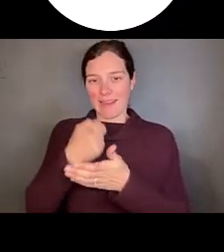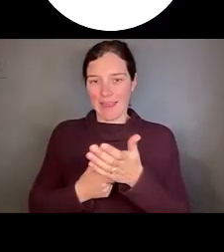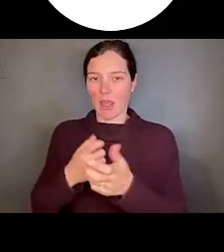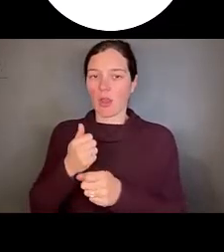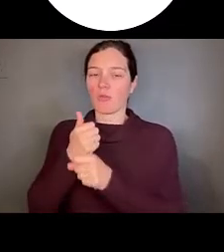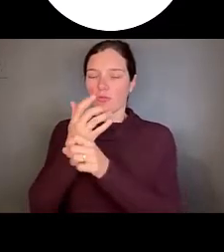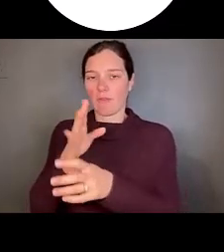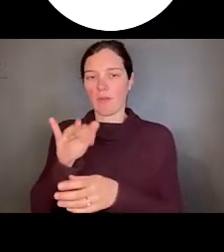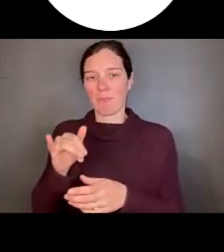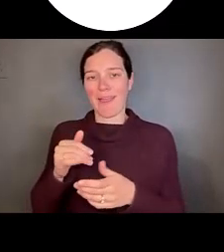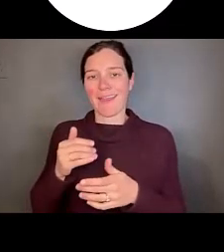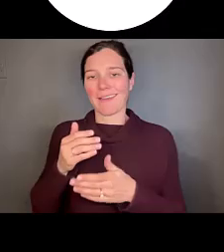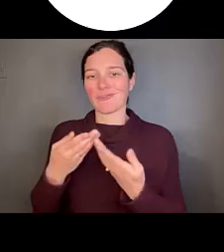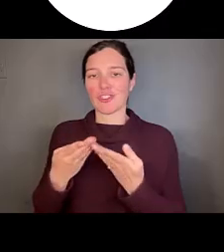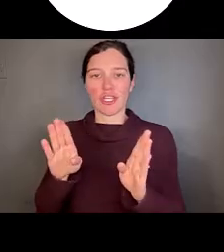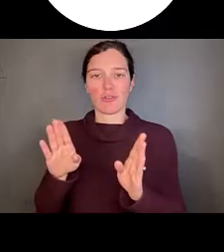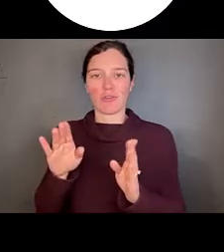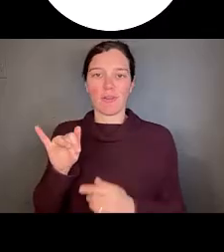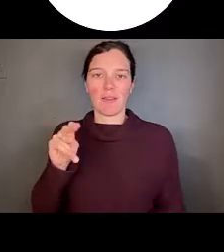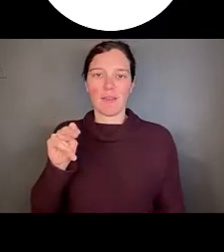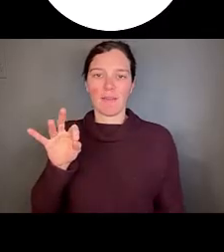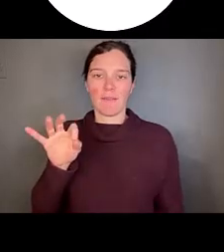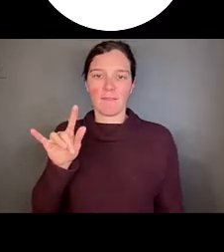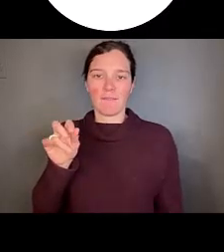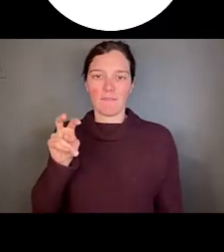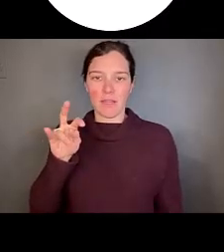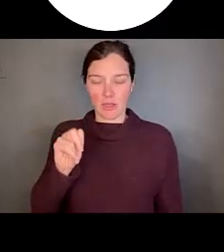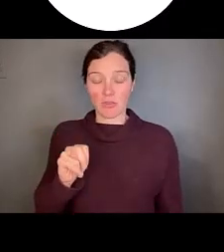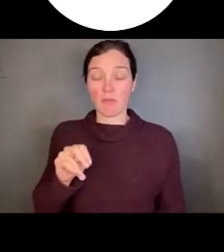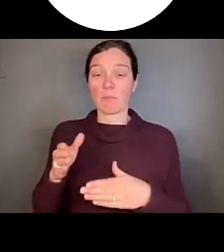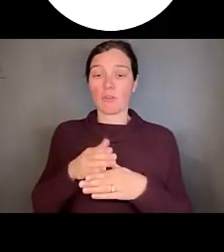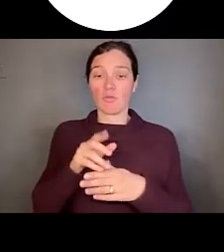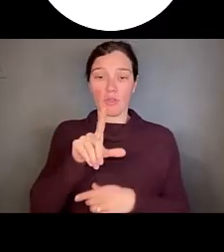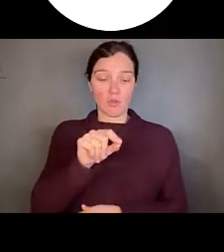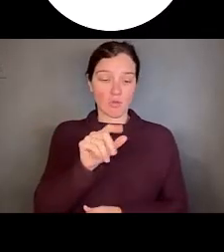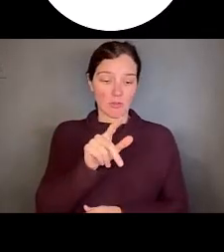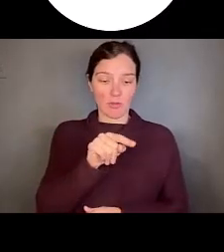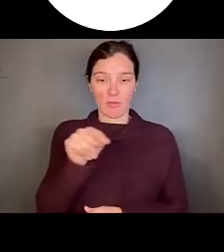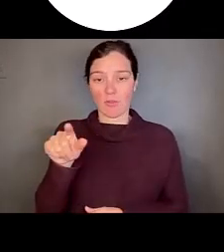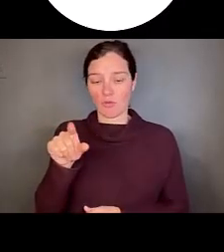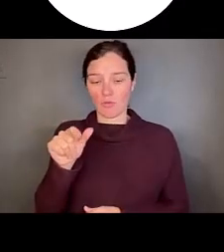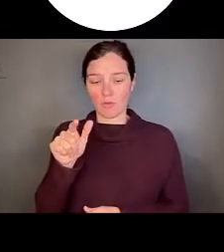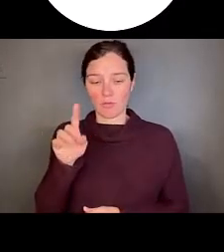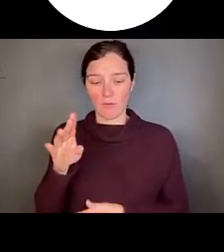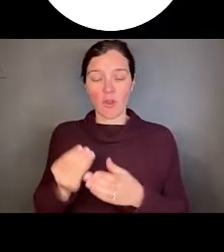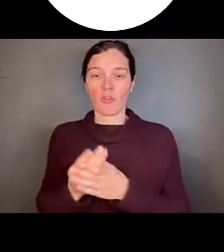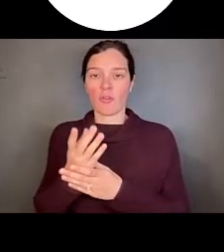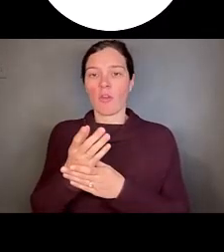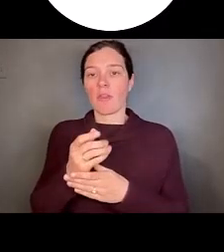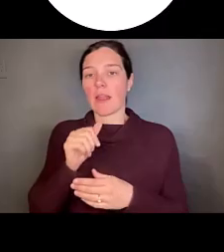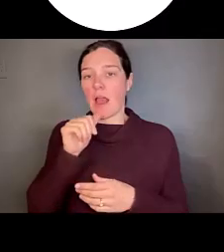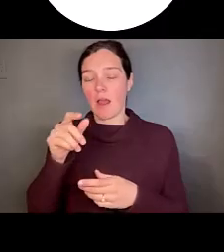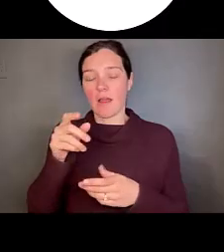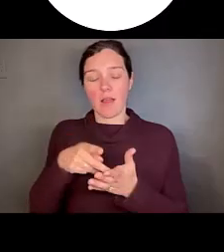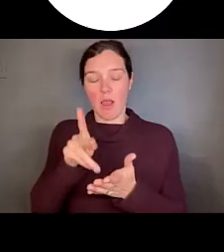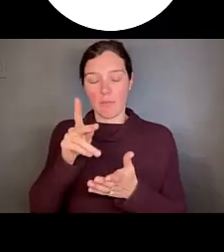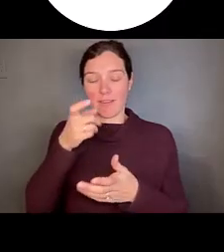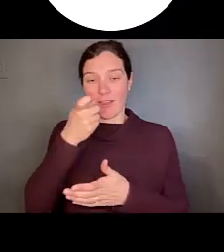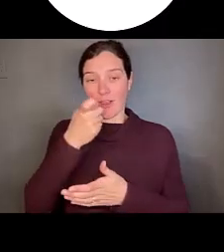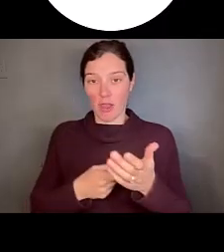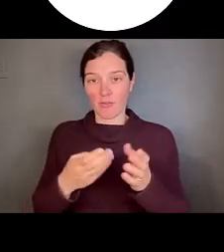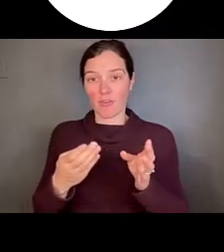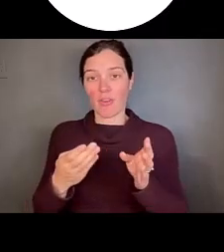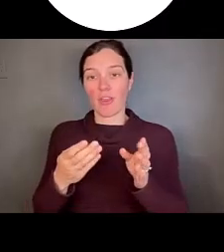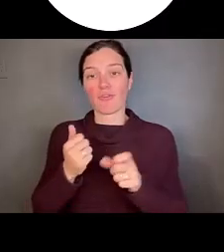mostly by general inflation. However, between 2023 and 2024, the growth in uncompensated costs have shifted and is now